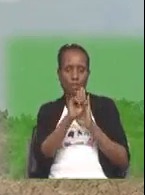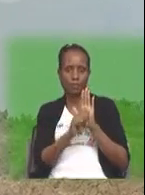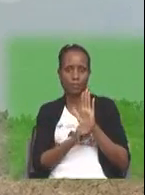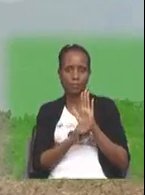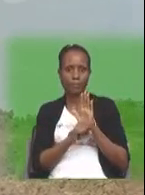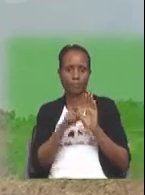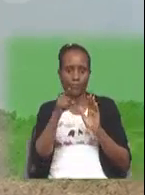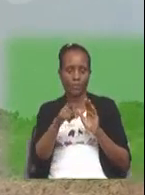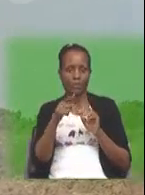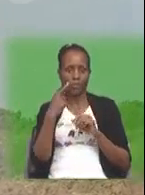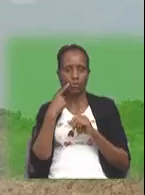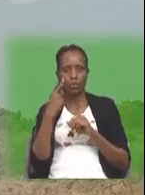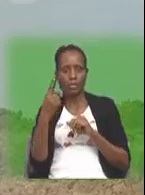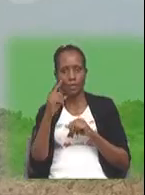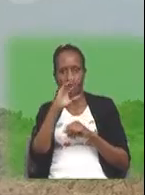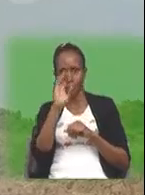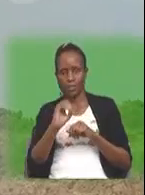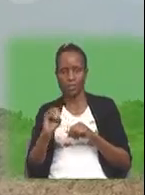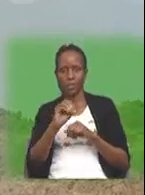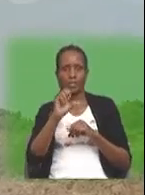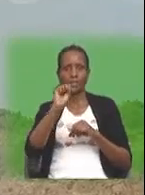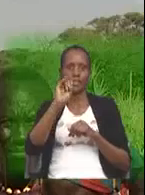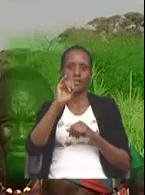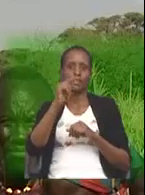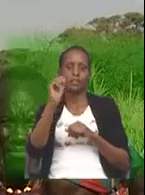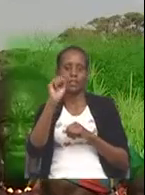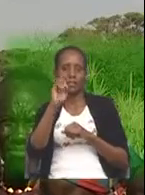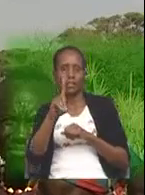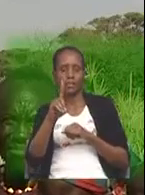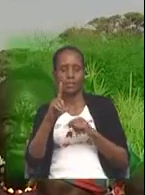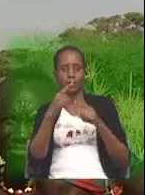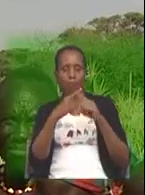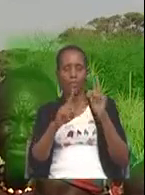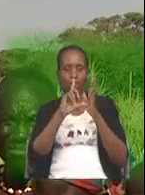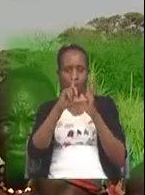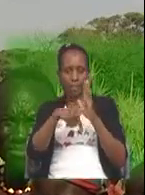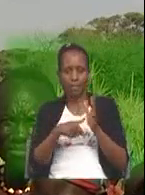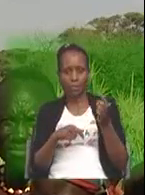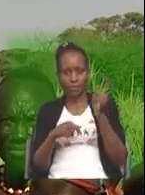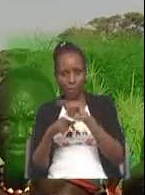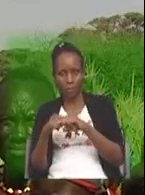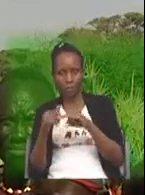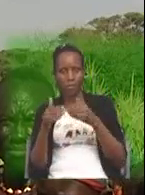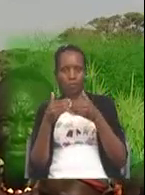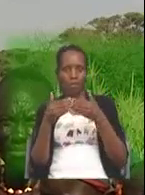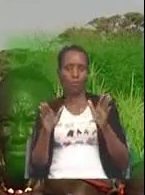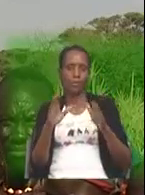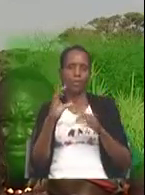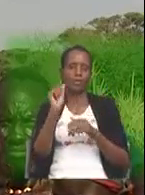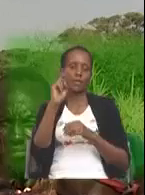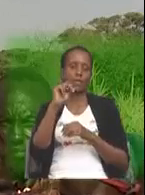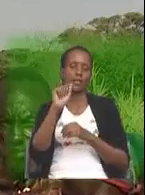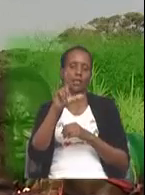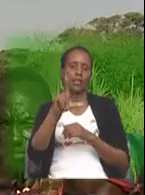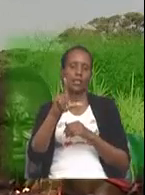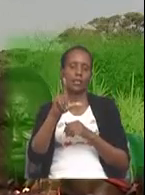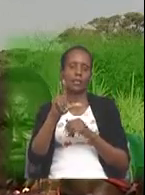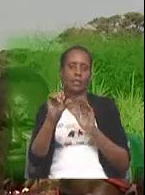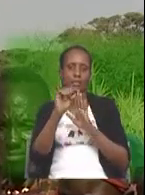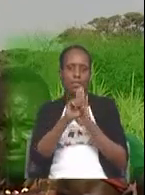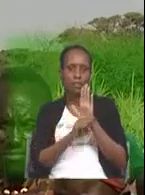canal system was 100% silted. But when we came in, we were able to open up the canal system, we were able